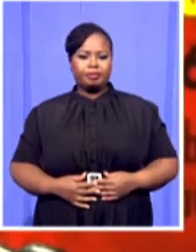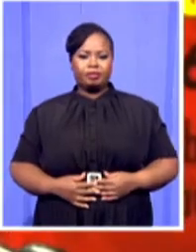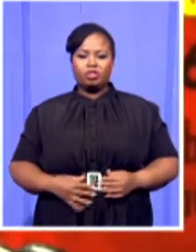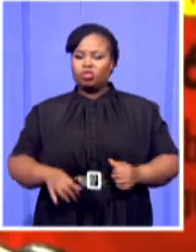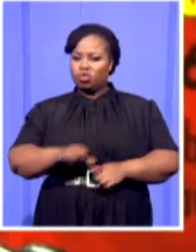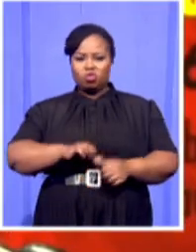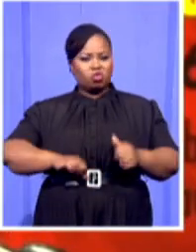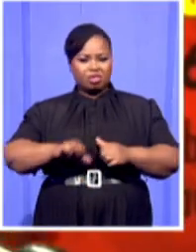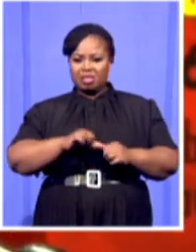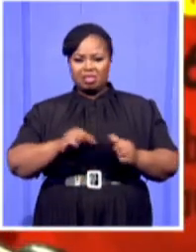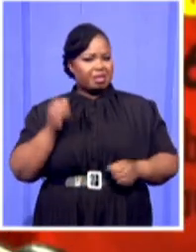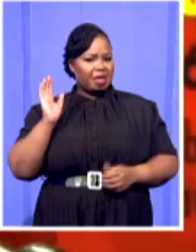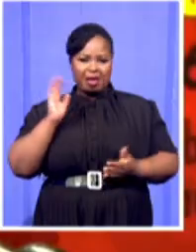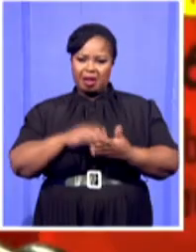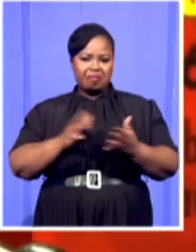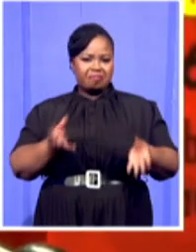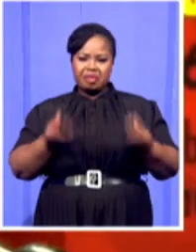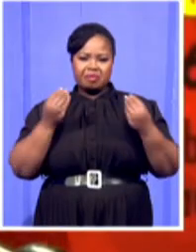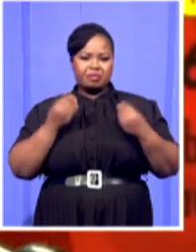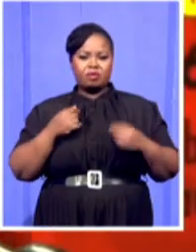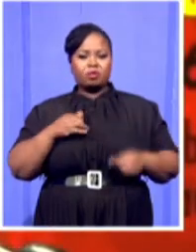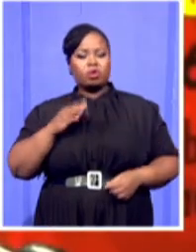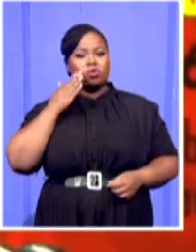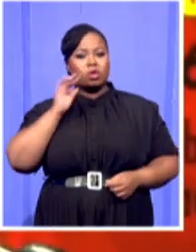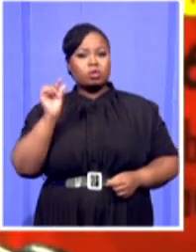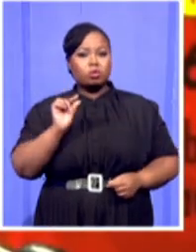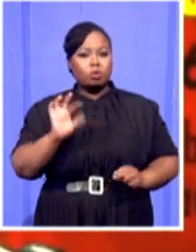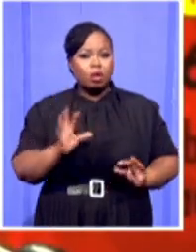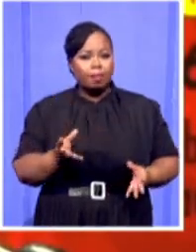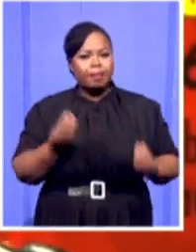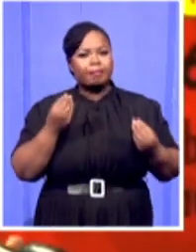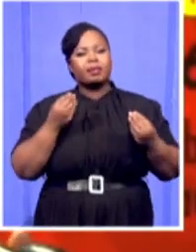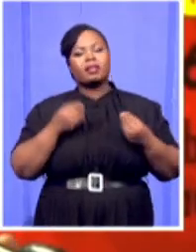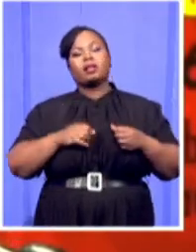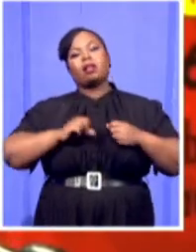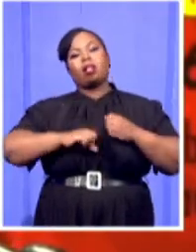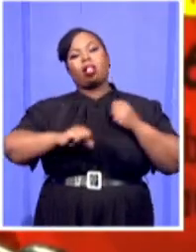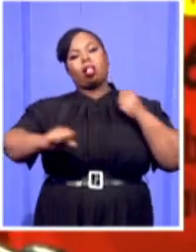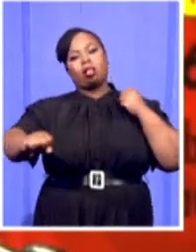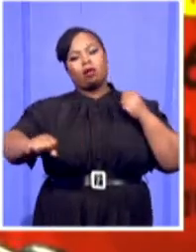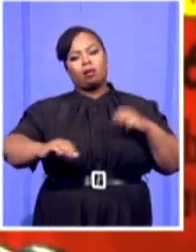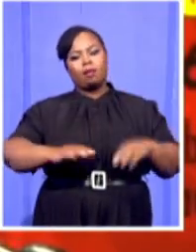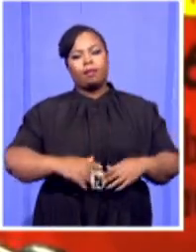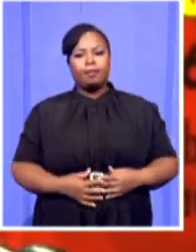Socialism might defeat. So every time you get close to it, it goes further away.